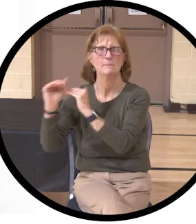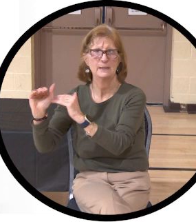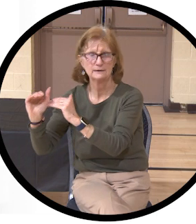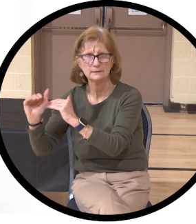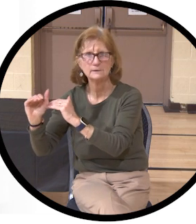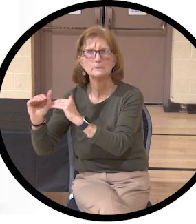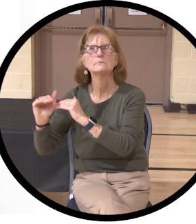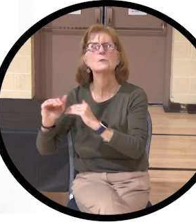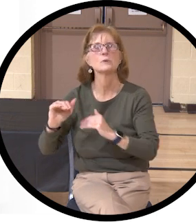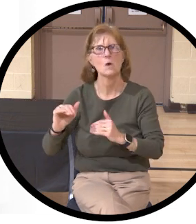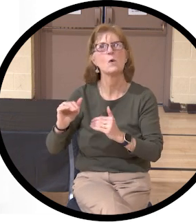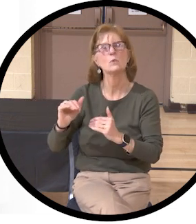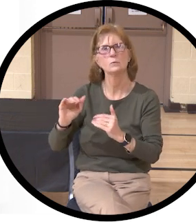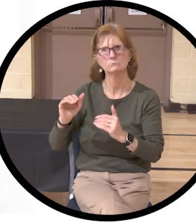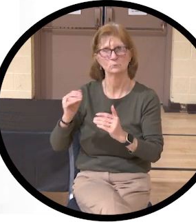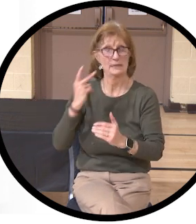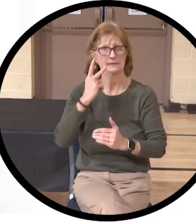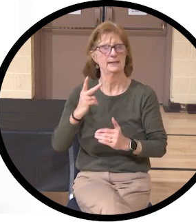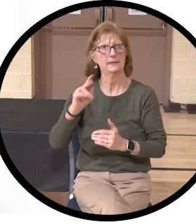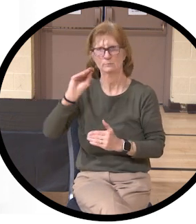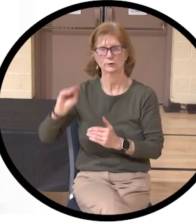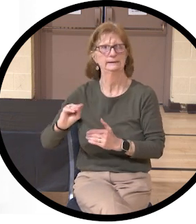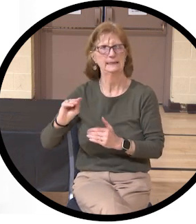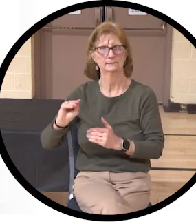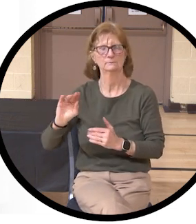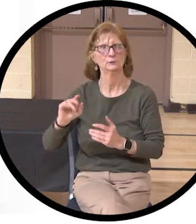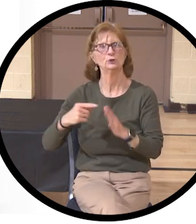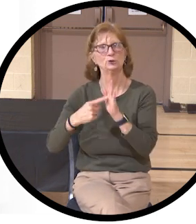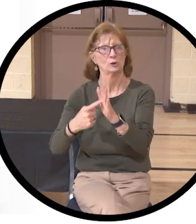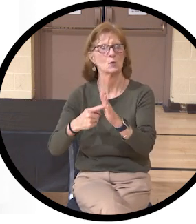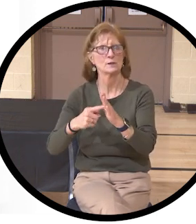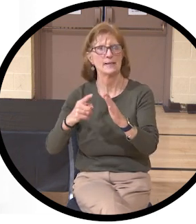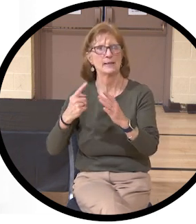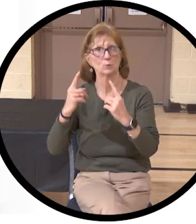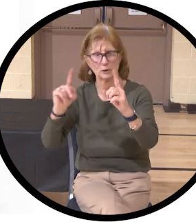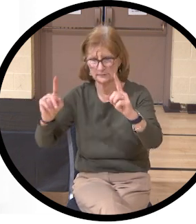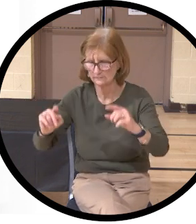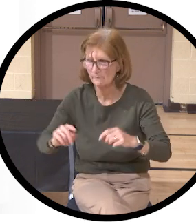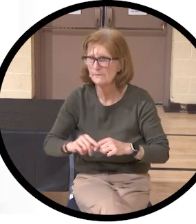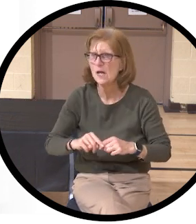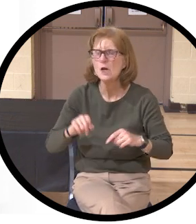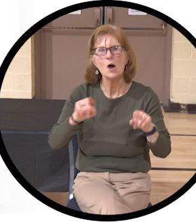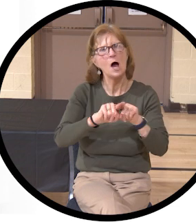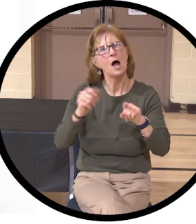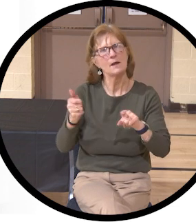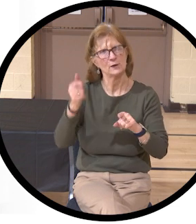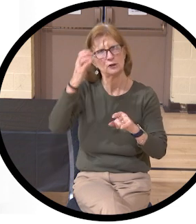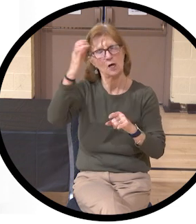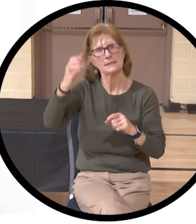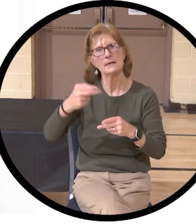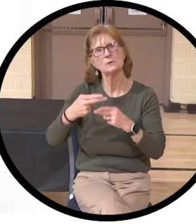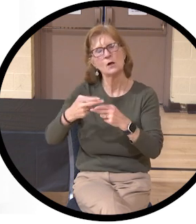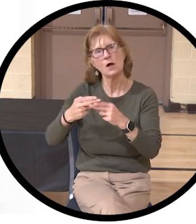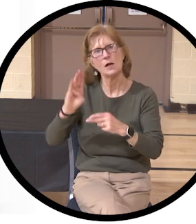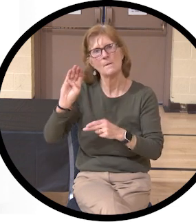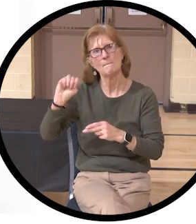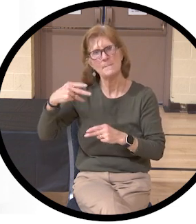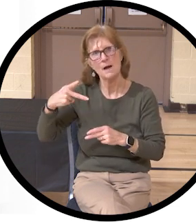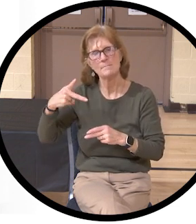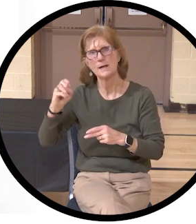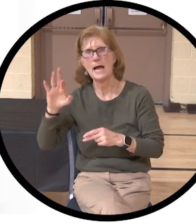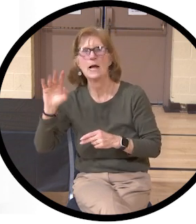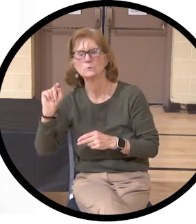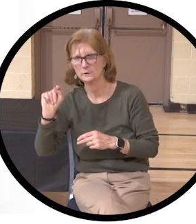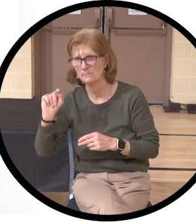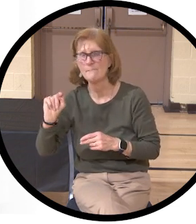speeding. We've also analyzed bump outs and pedestrian islands, which we classify as horizontal deflection. So rather